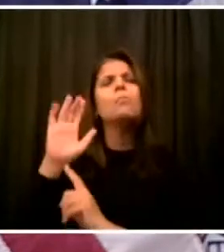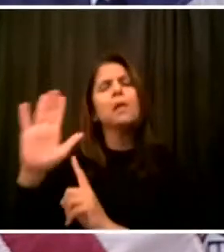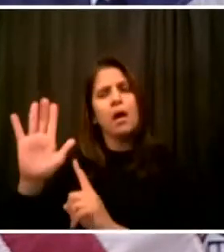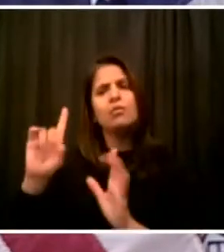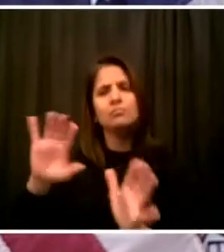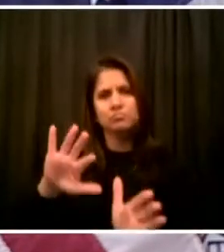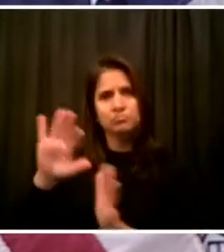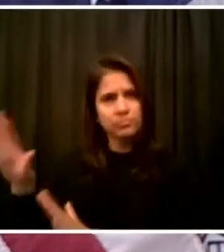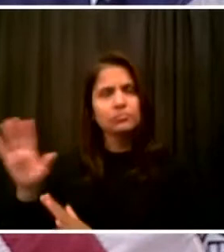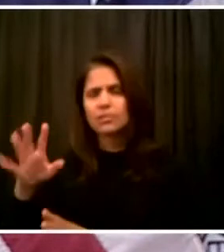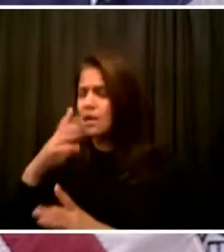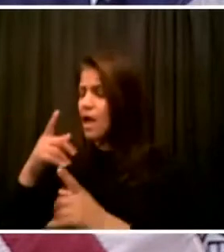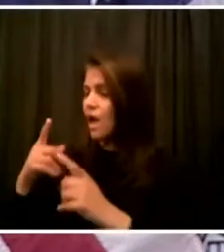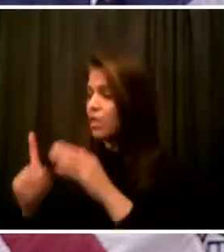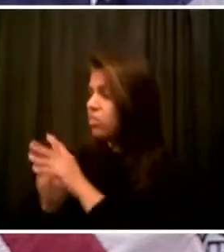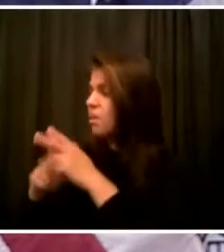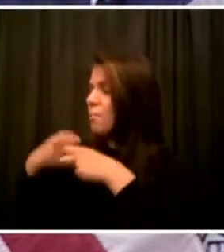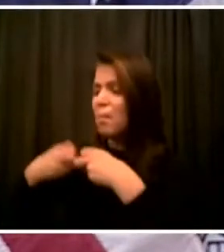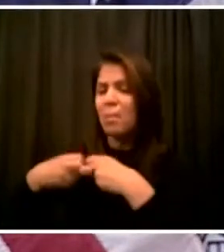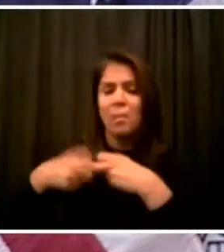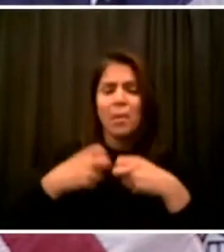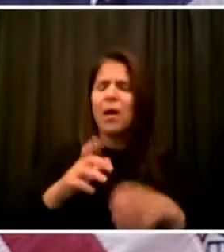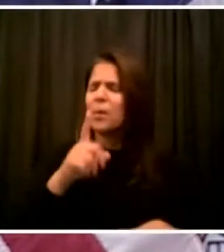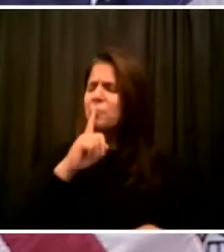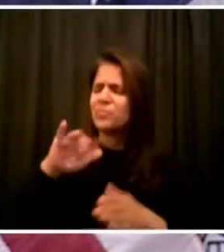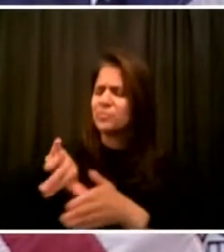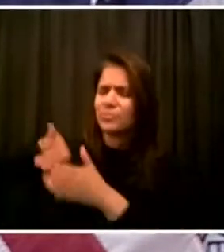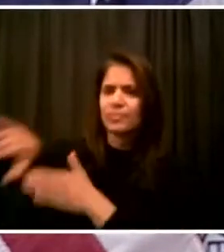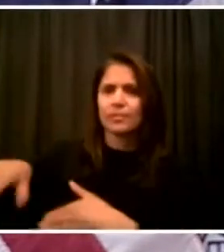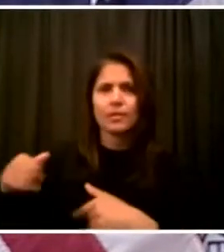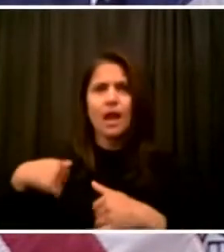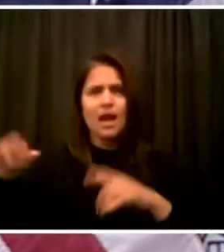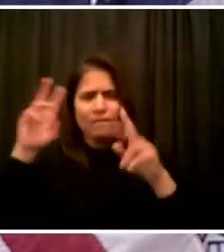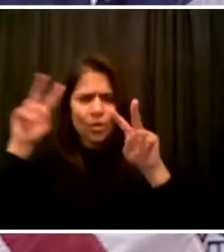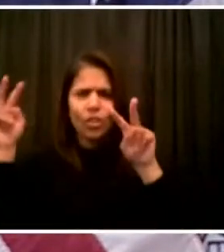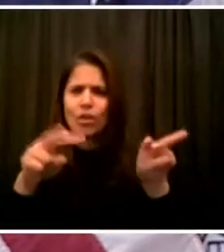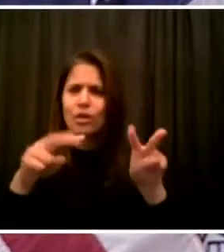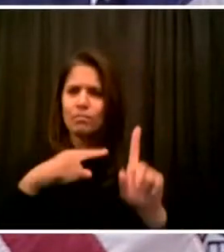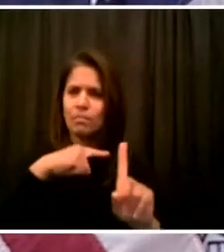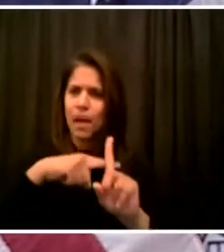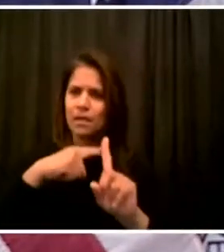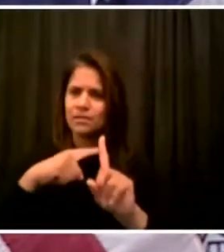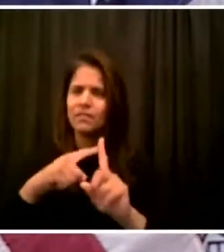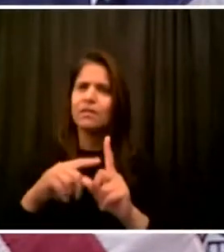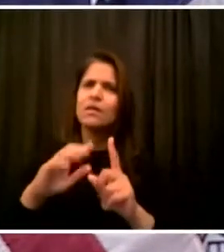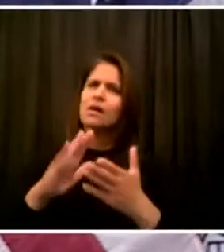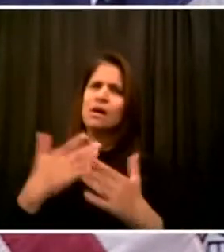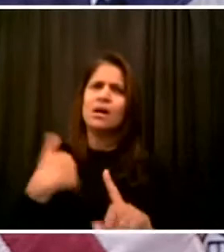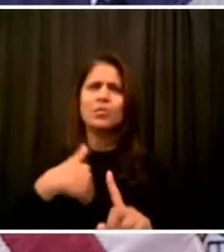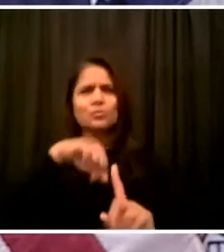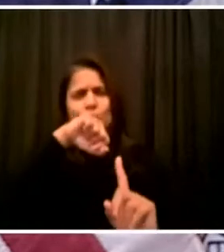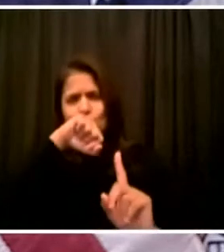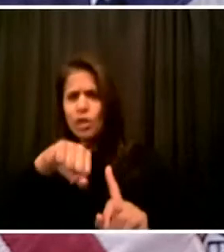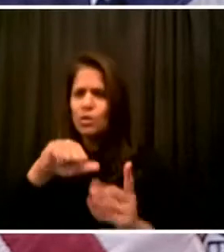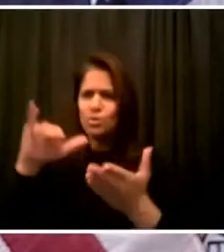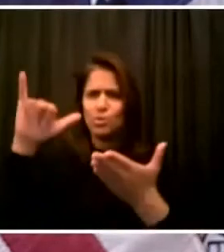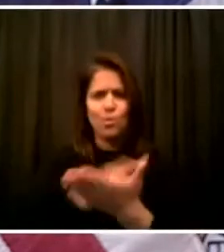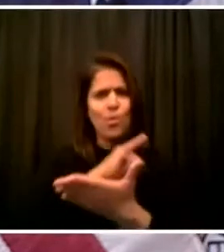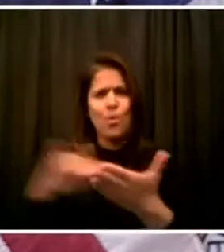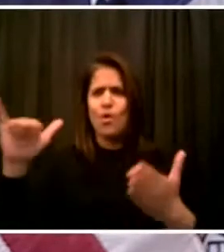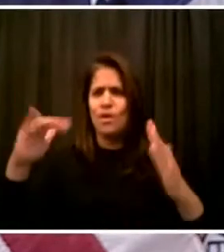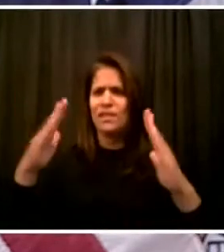again, I love this city very deeply, and I believe in this city, but I'm also a student of history, and I think a lot of people watching right now, you know your